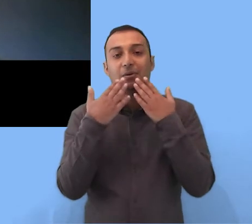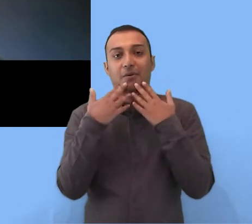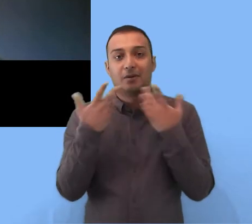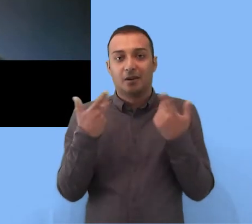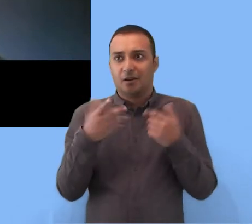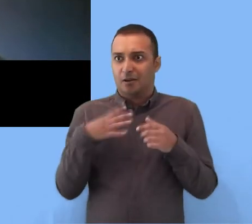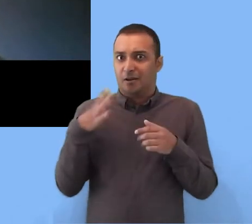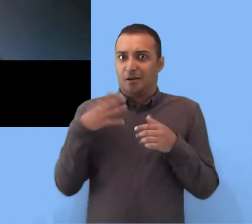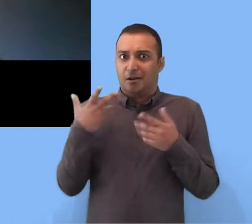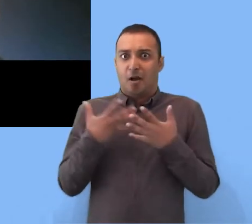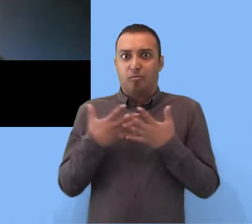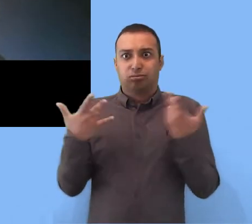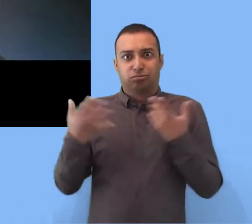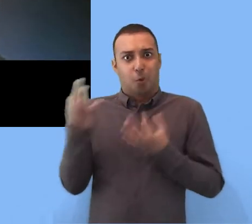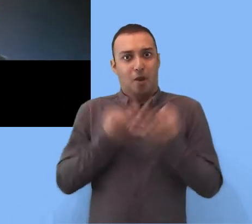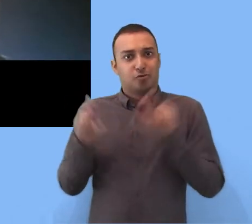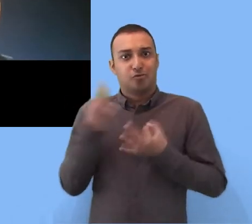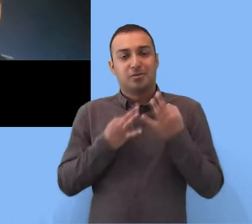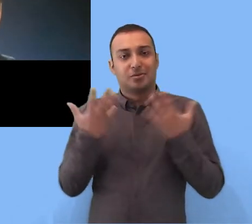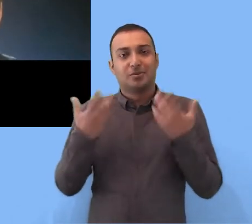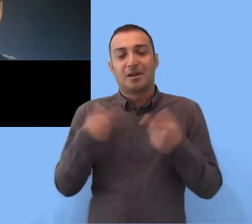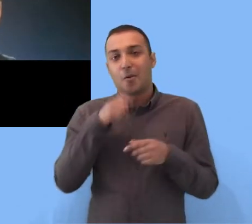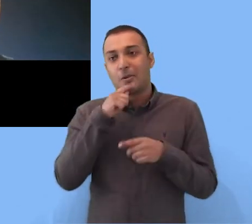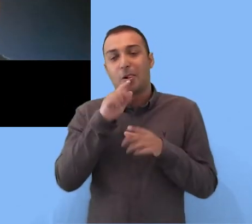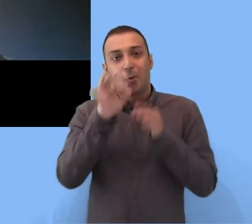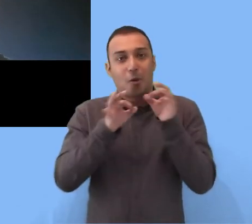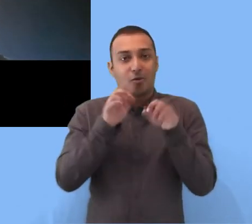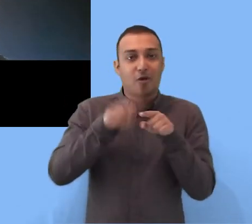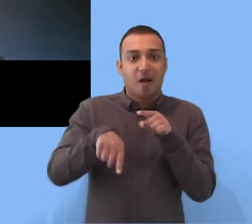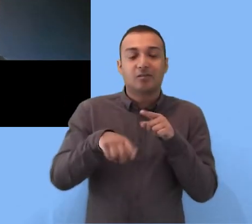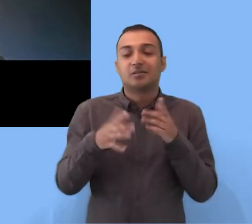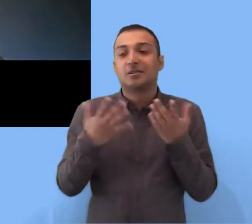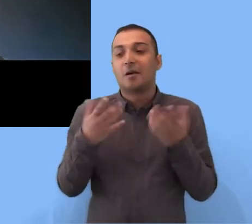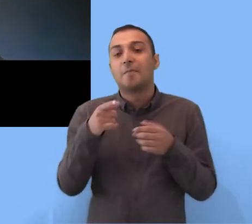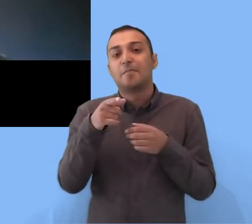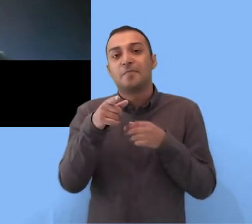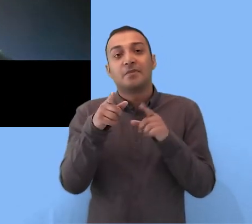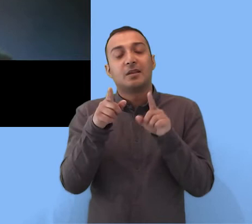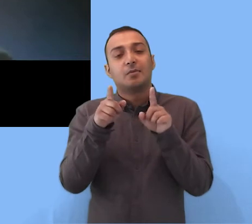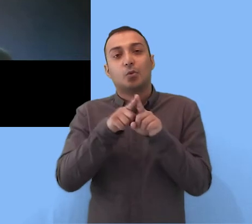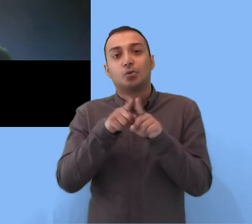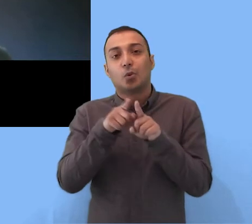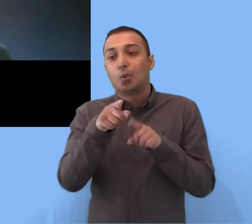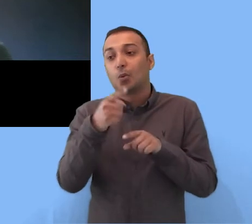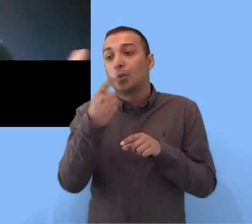go over to a little bit of Q&A. I guess just to say, for anyone that hasn't